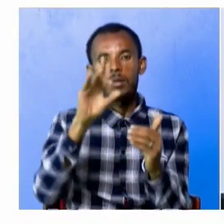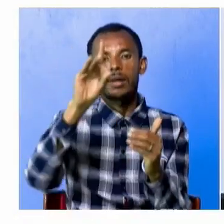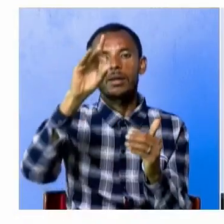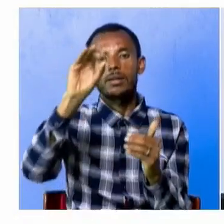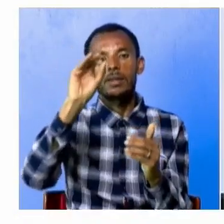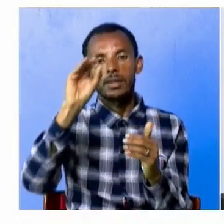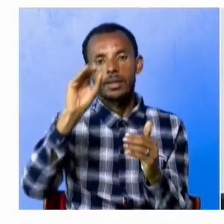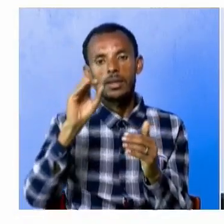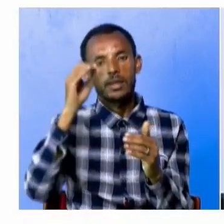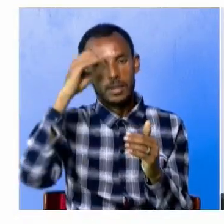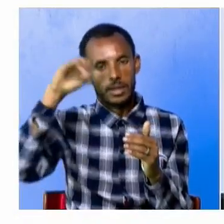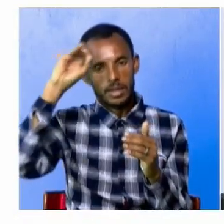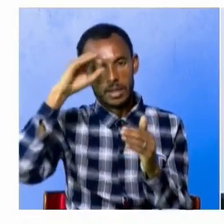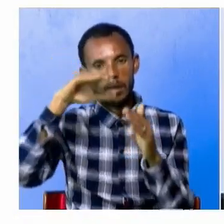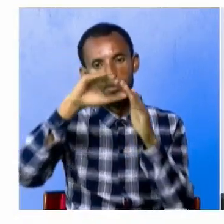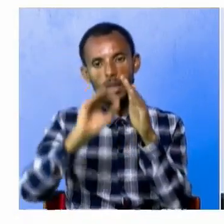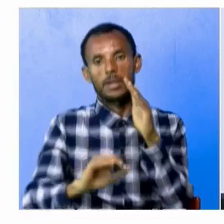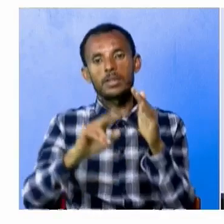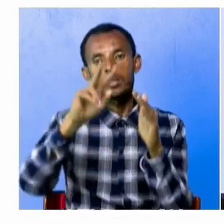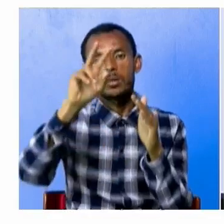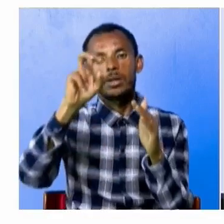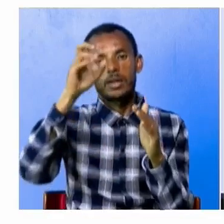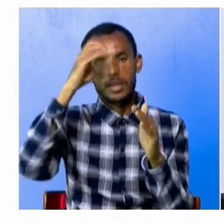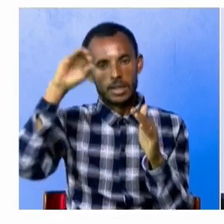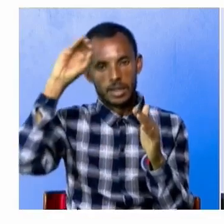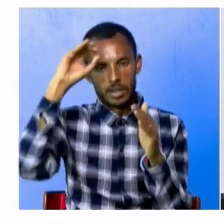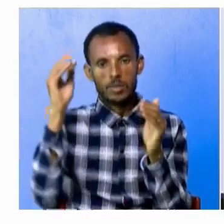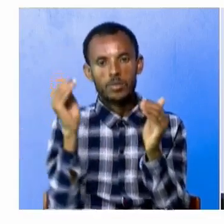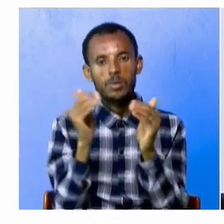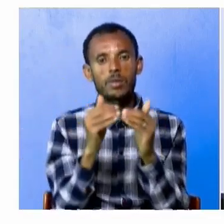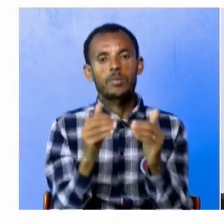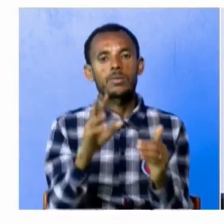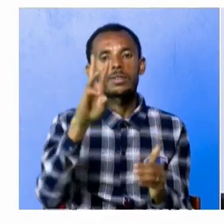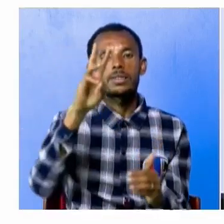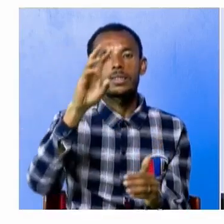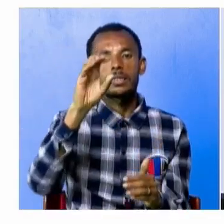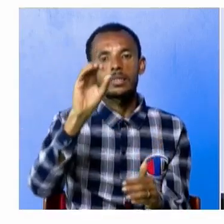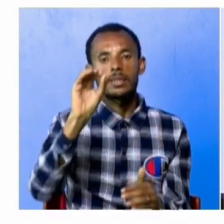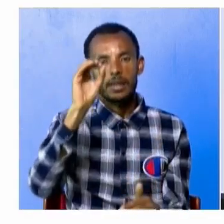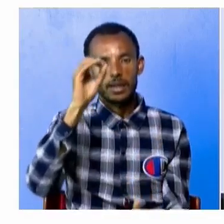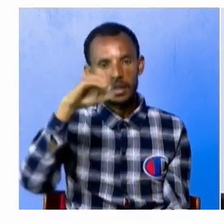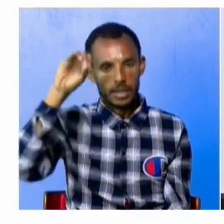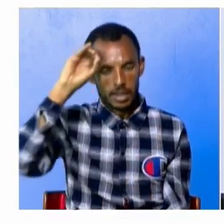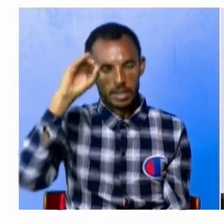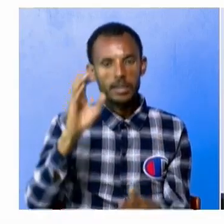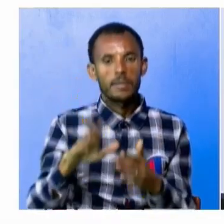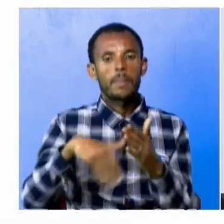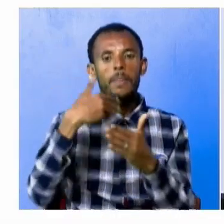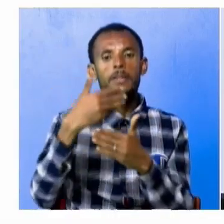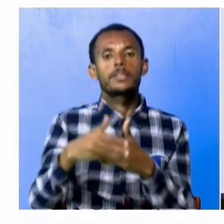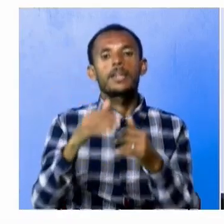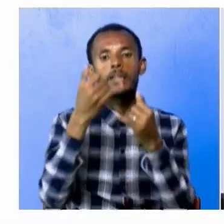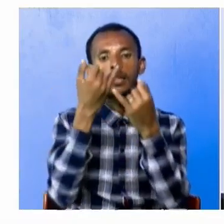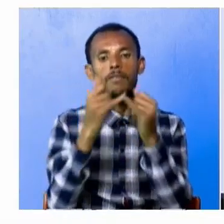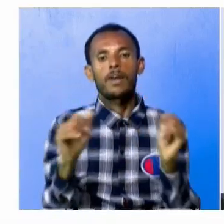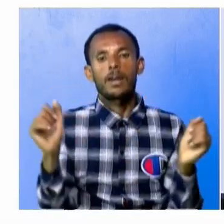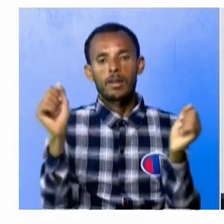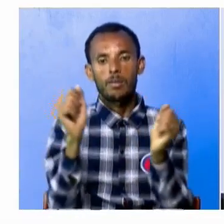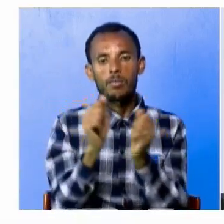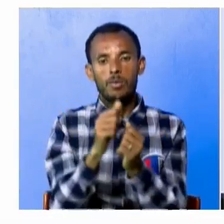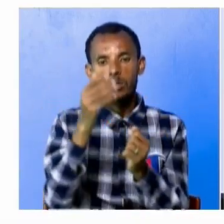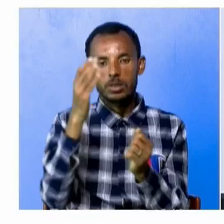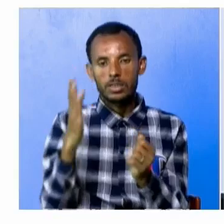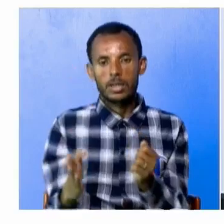degree minus 20 degree, which is 60 degree. Then divide both sides by